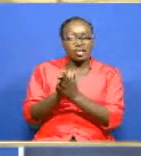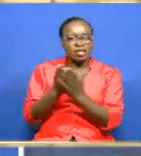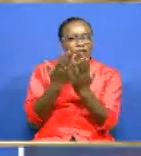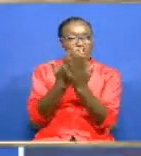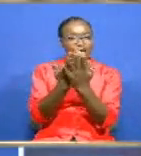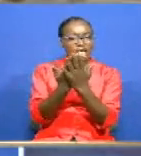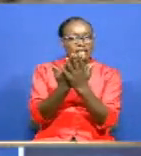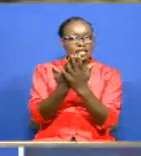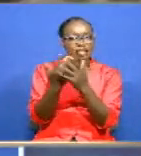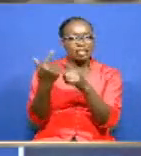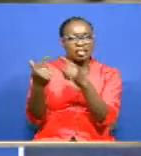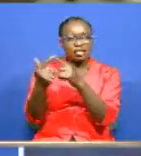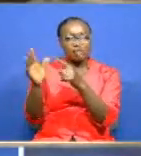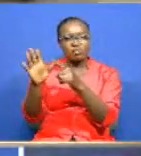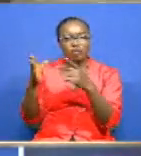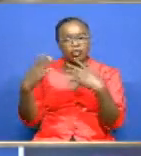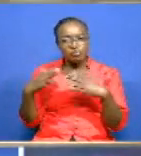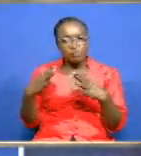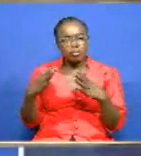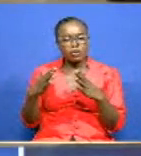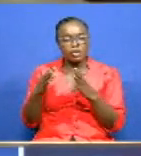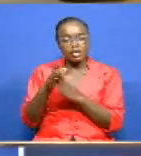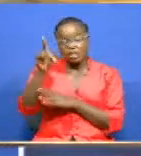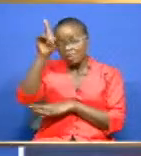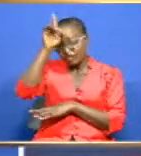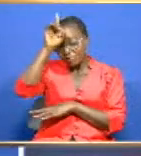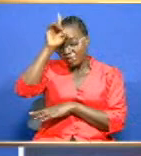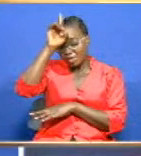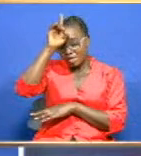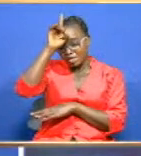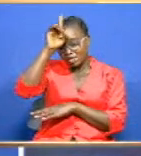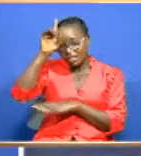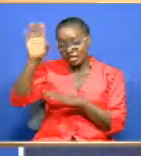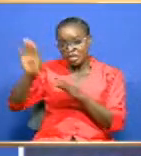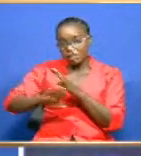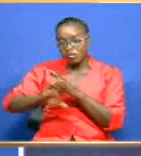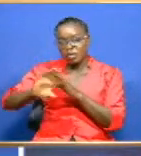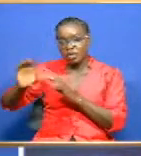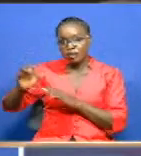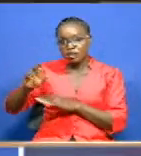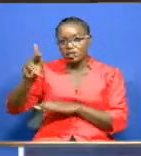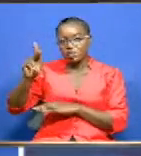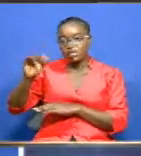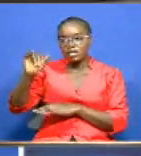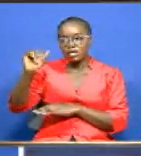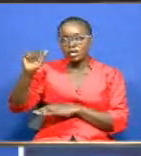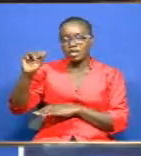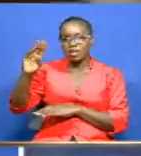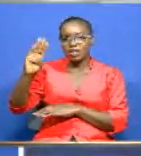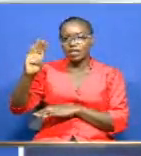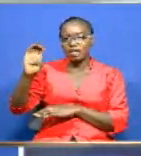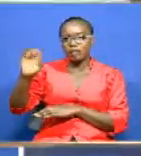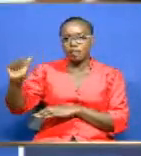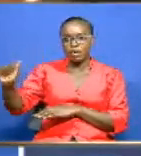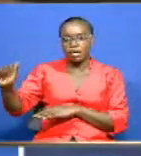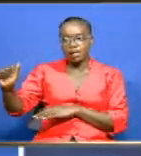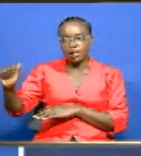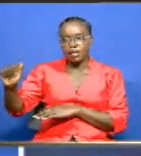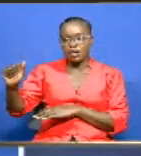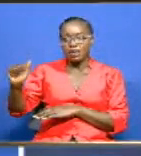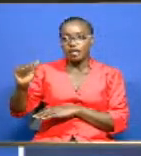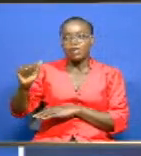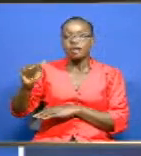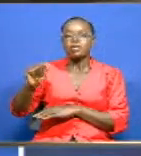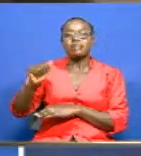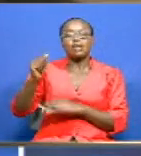of 5 people in Kagongo Village, Kiamba Sub-County. Chief Magistrate Patricia Gishohi directed